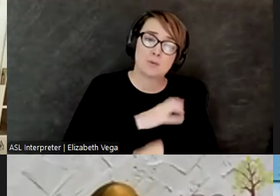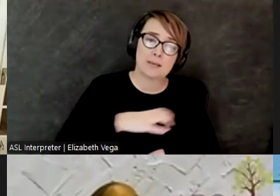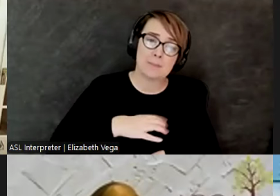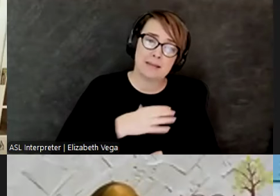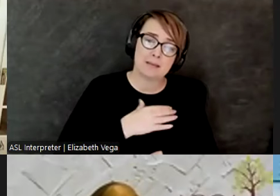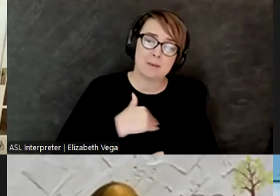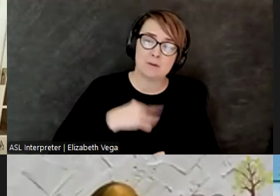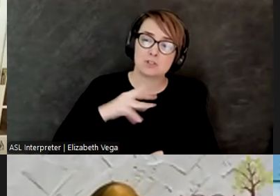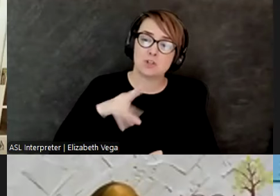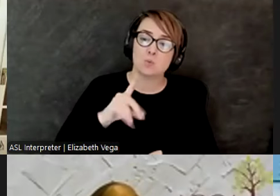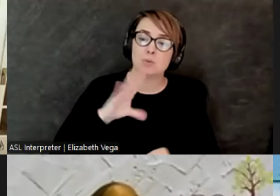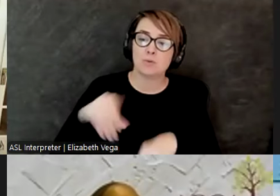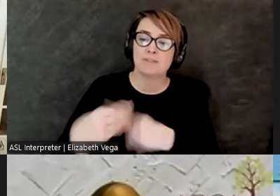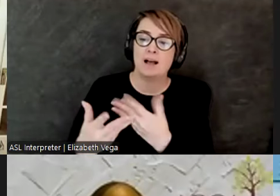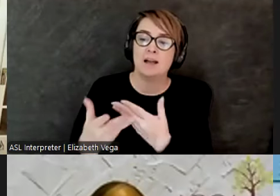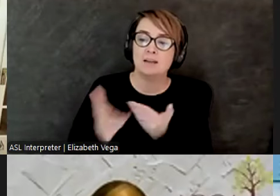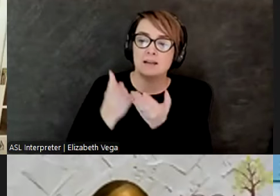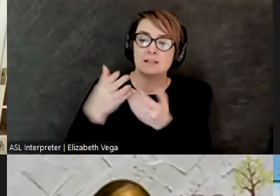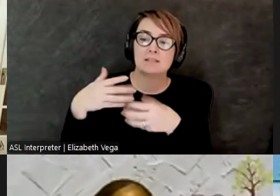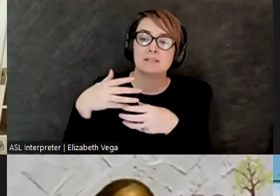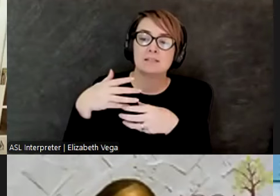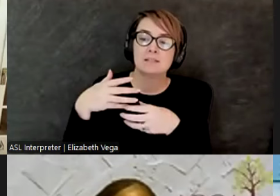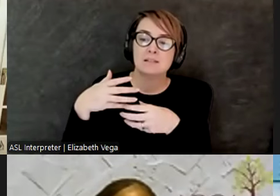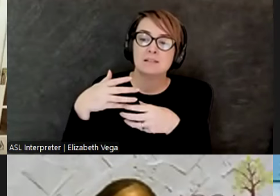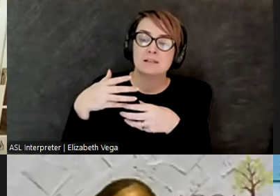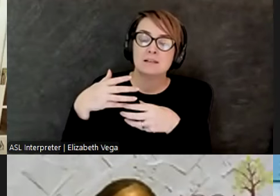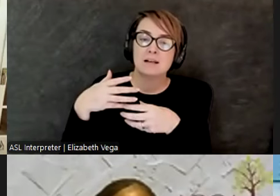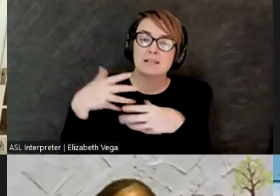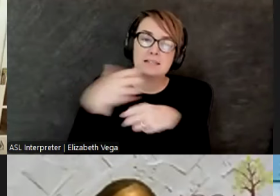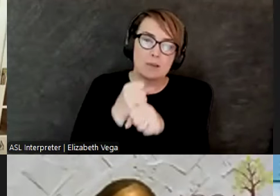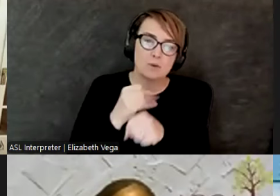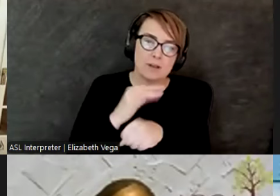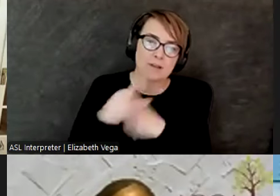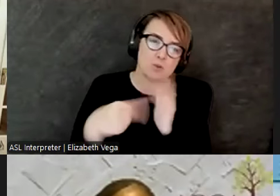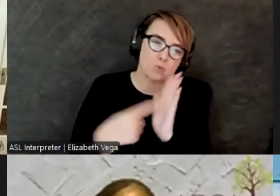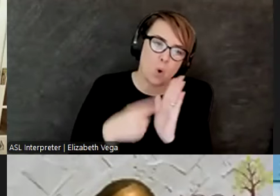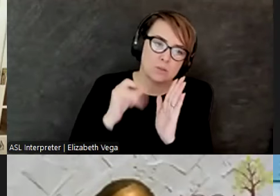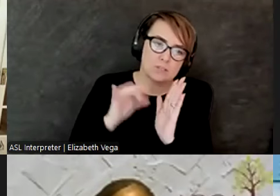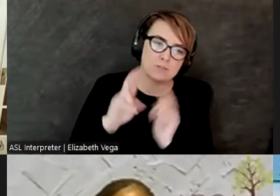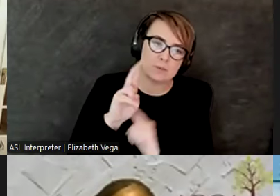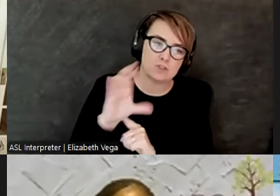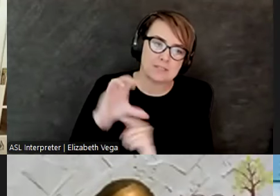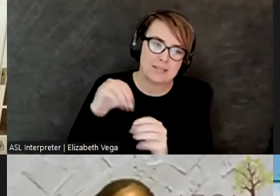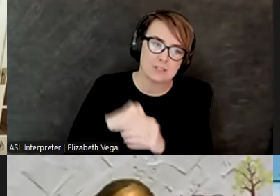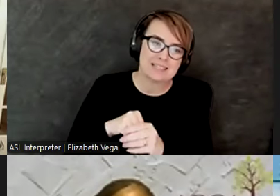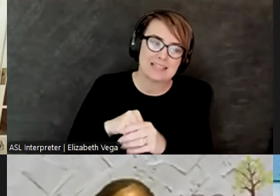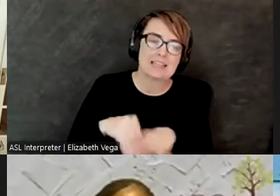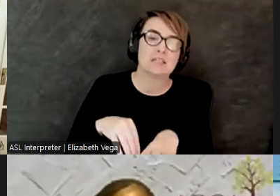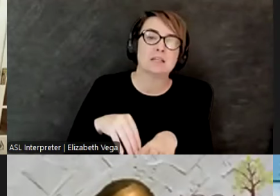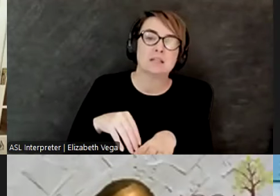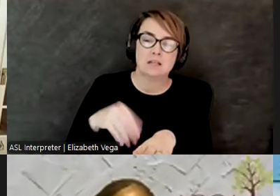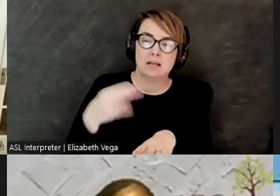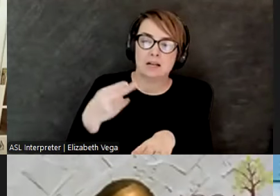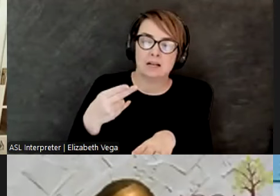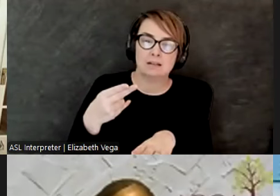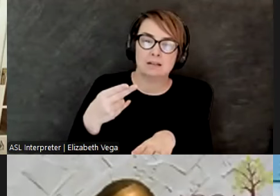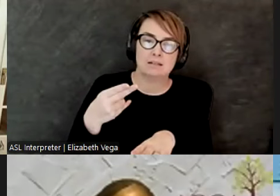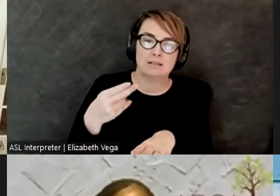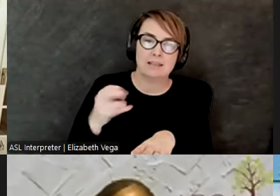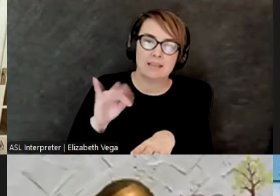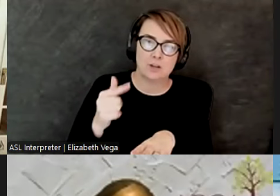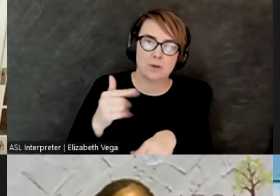a summary of the roles of regional centers in the hearing process as set forth in statute and